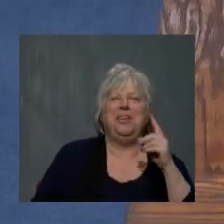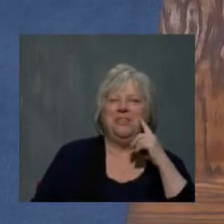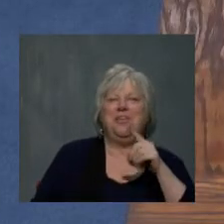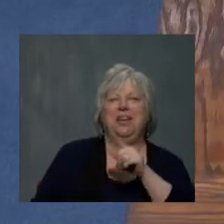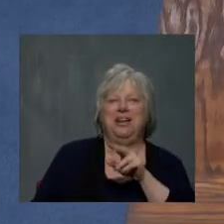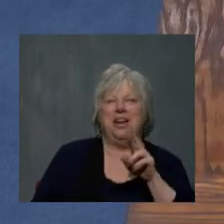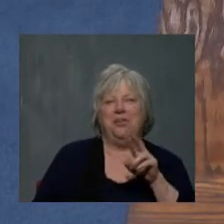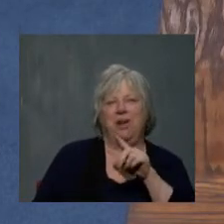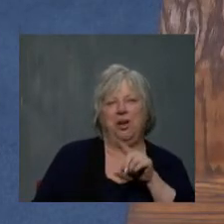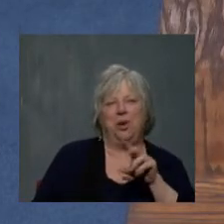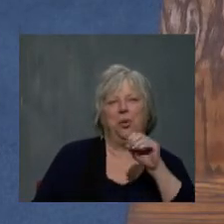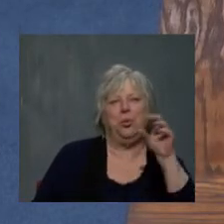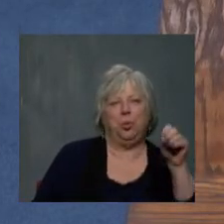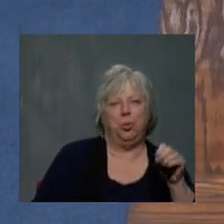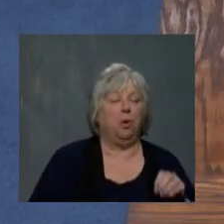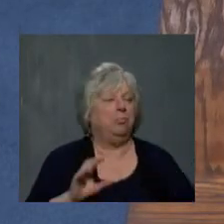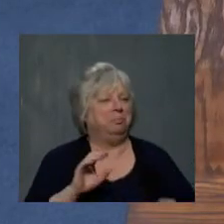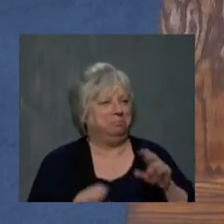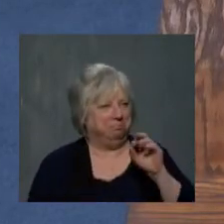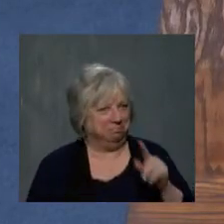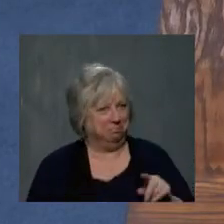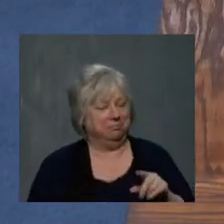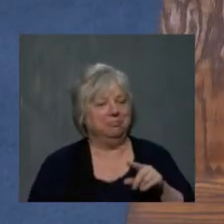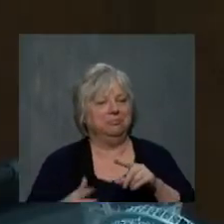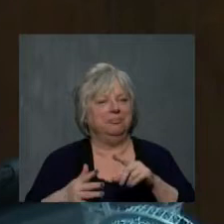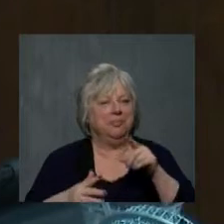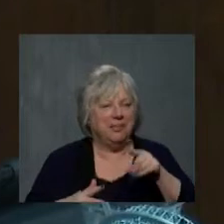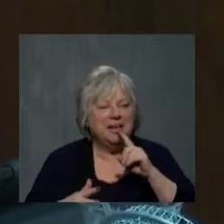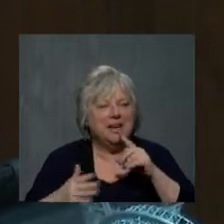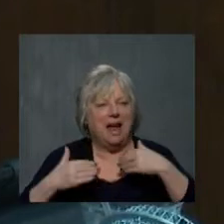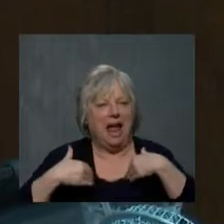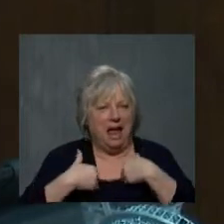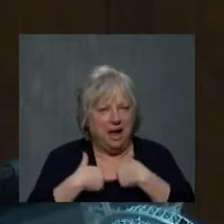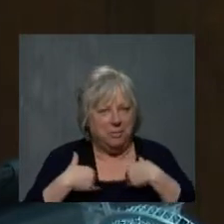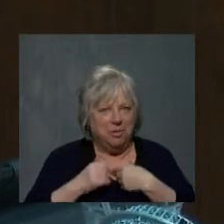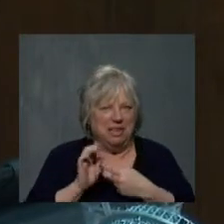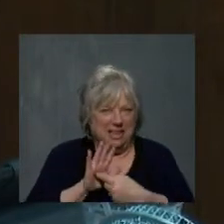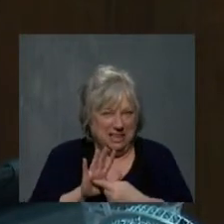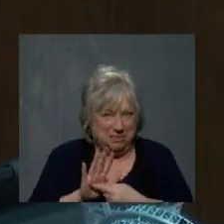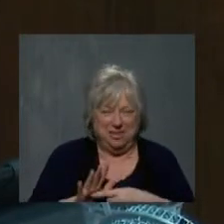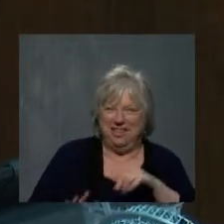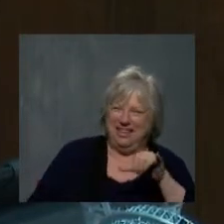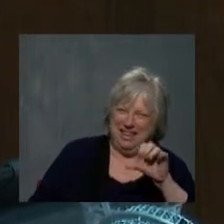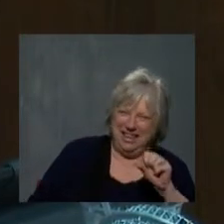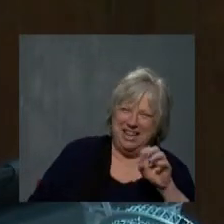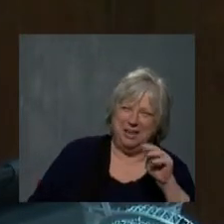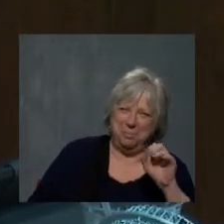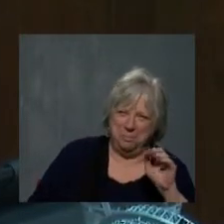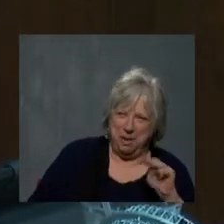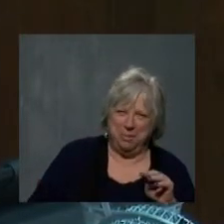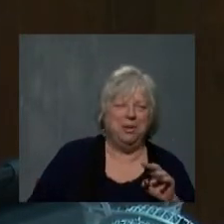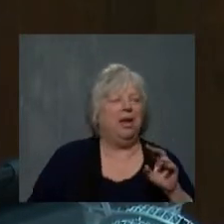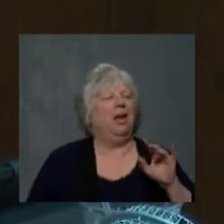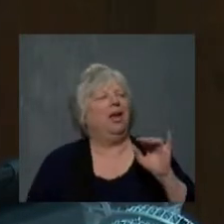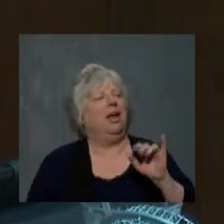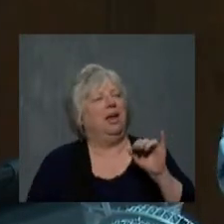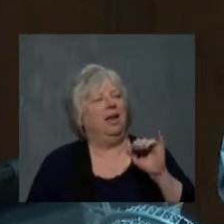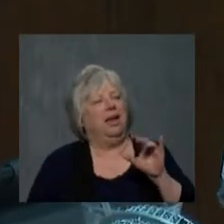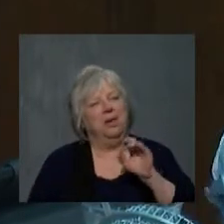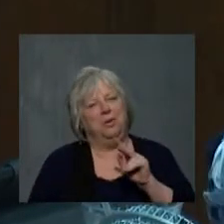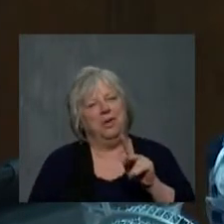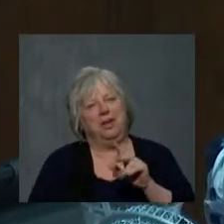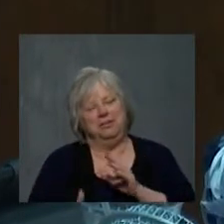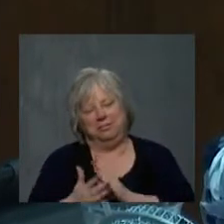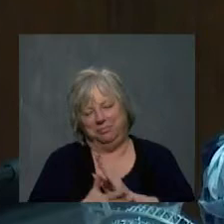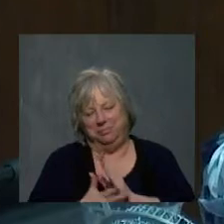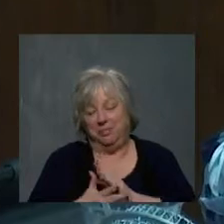Little Rock Zoo. Okay, so this is an animal exhibit. Yes, ma'am. Okay. Yes, ma'am. I